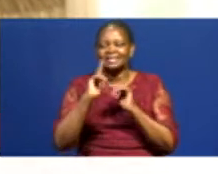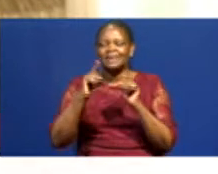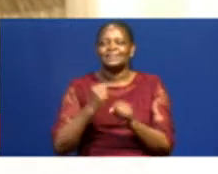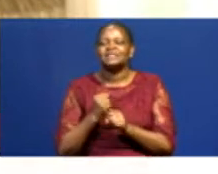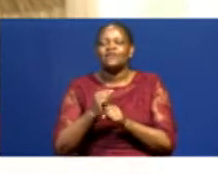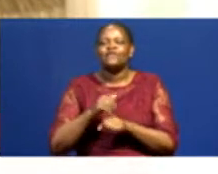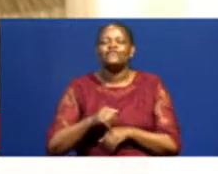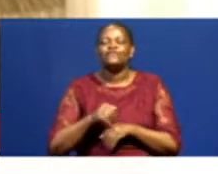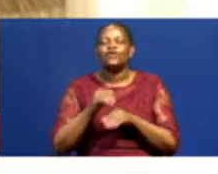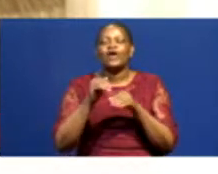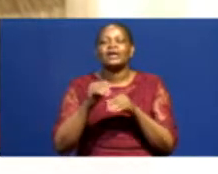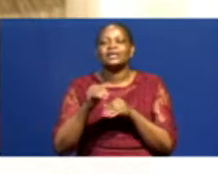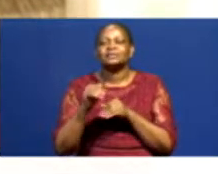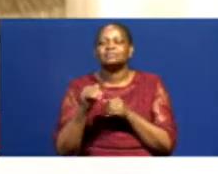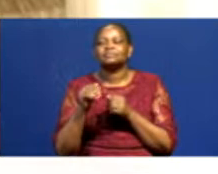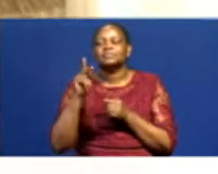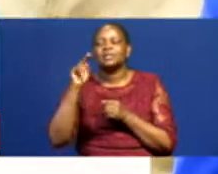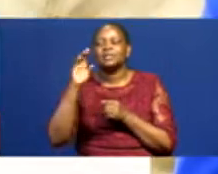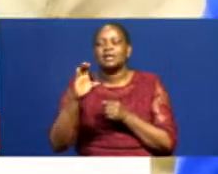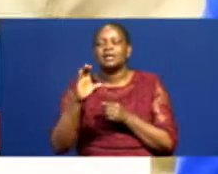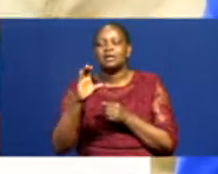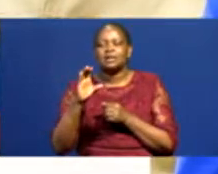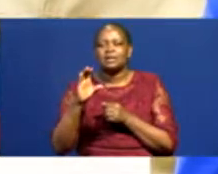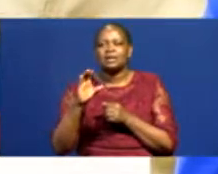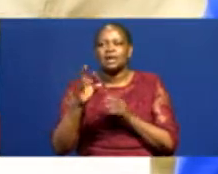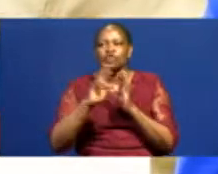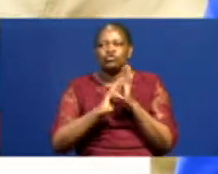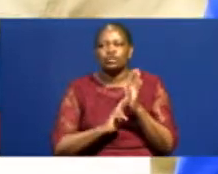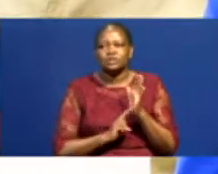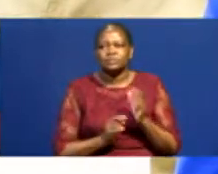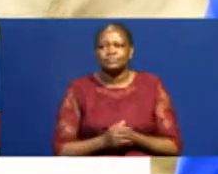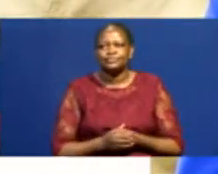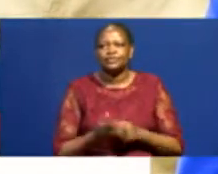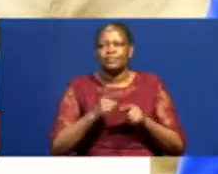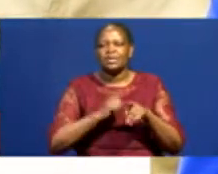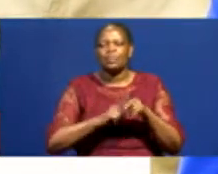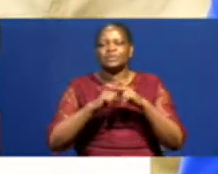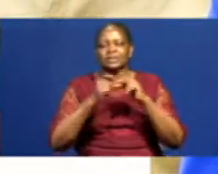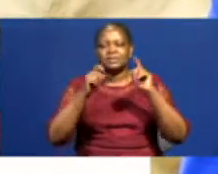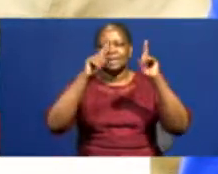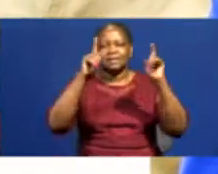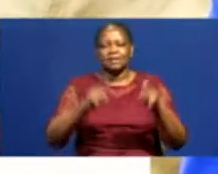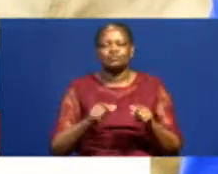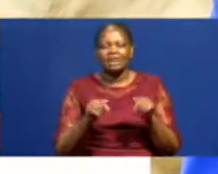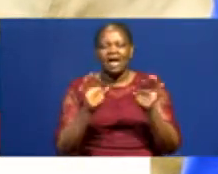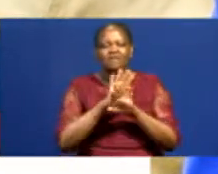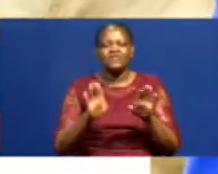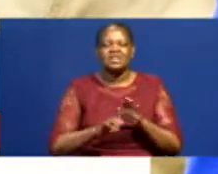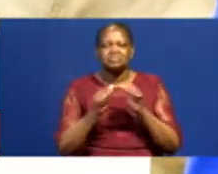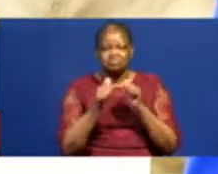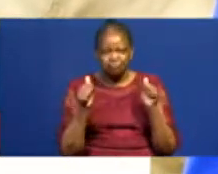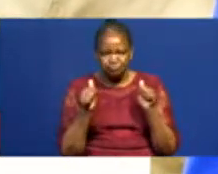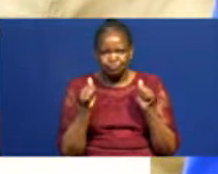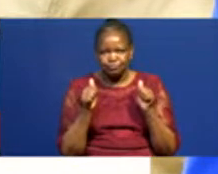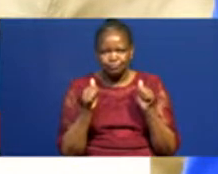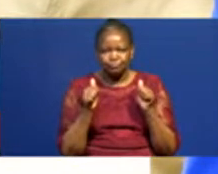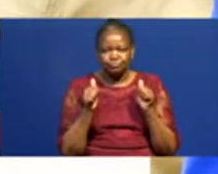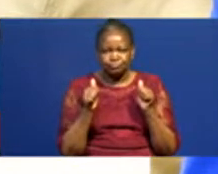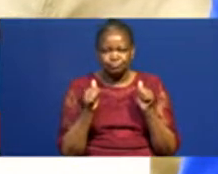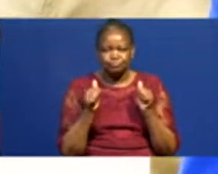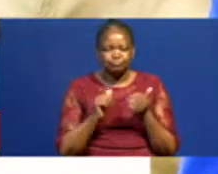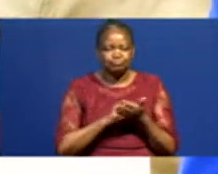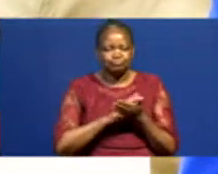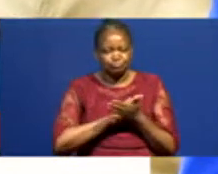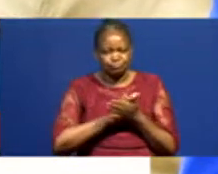the Kenya National Examination Council regulation. Since the beginning of the exam today, everything has been going very well and running